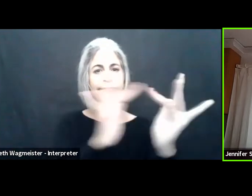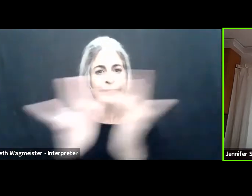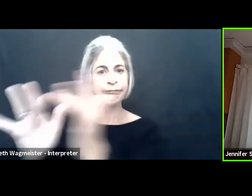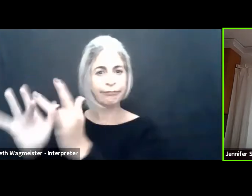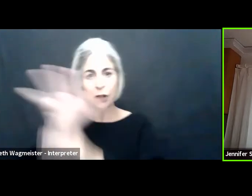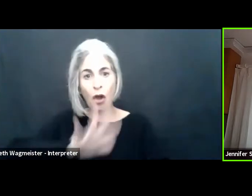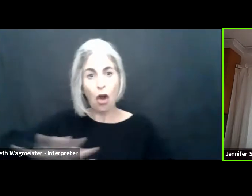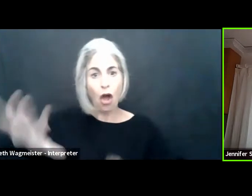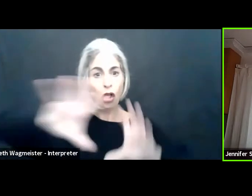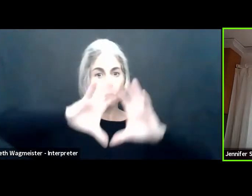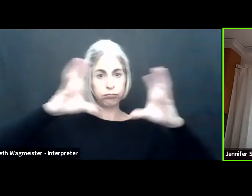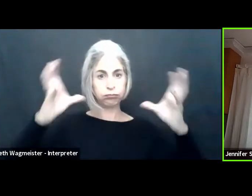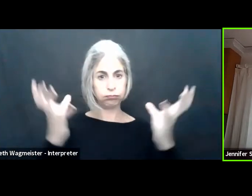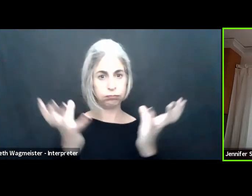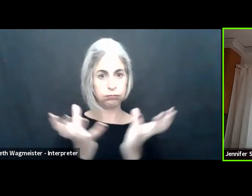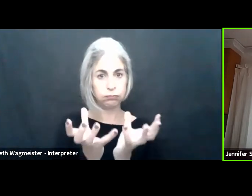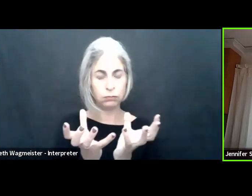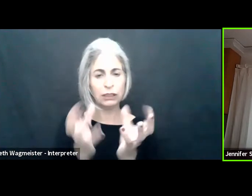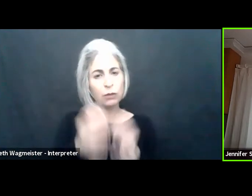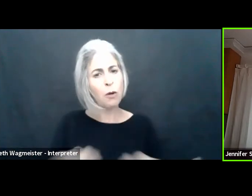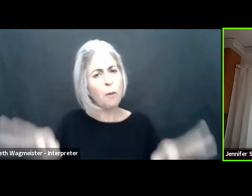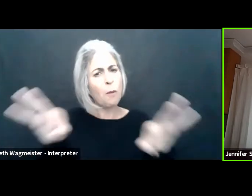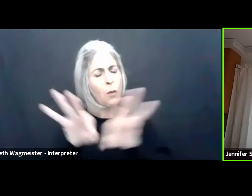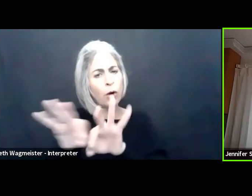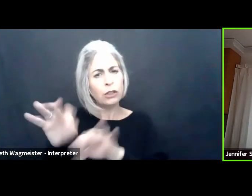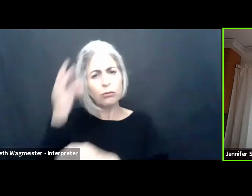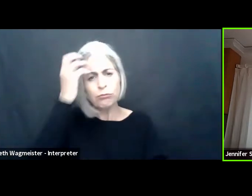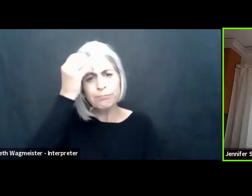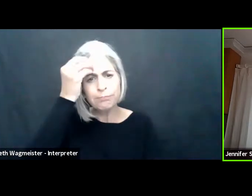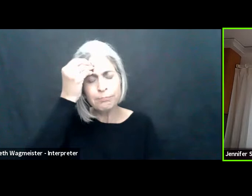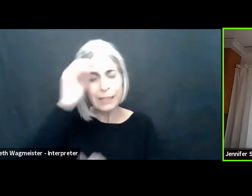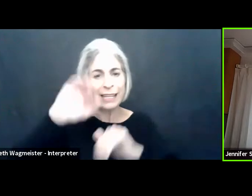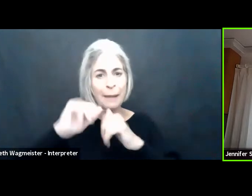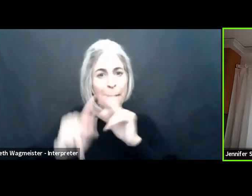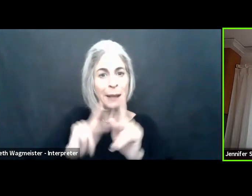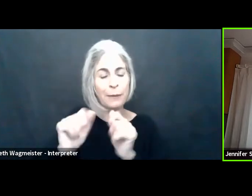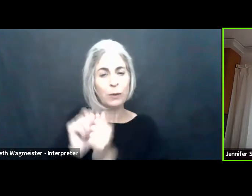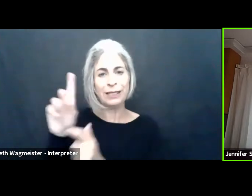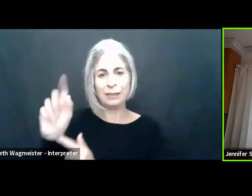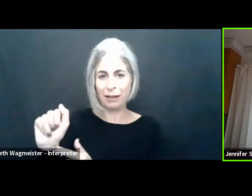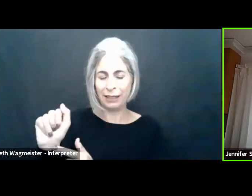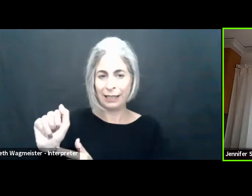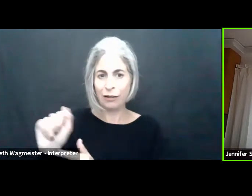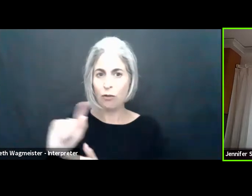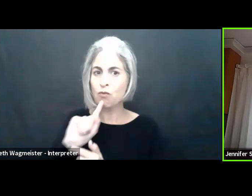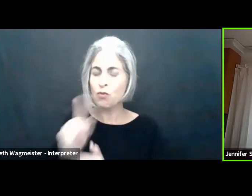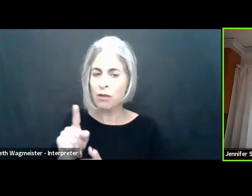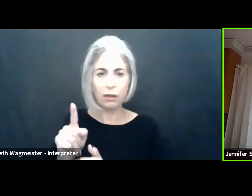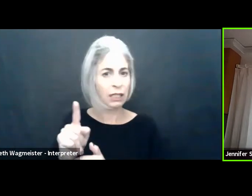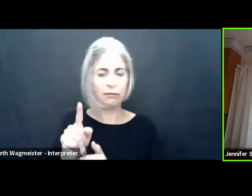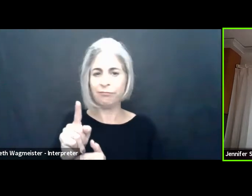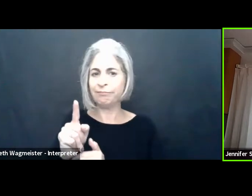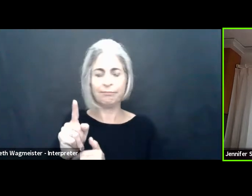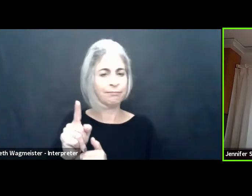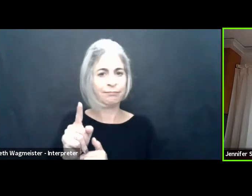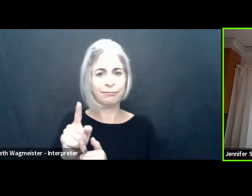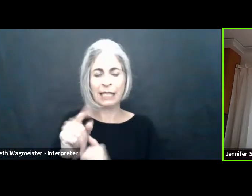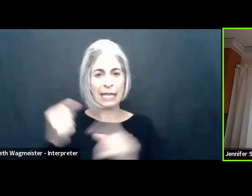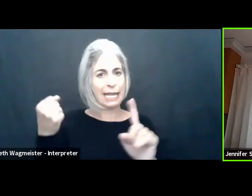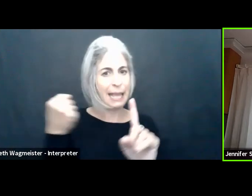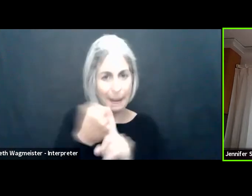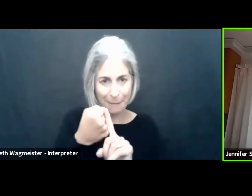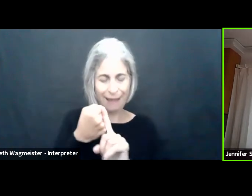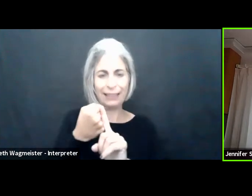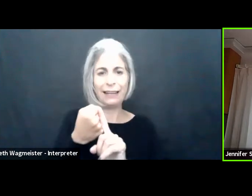across the globe, it's important to consider how people with disabilities are really disproportionately impacted by